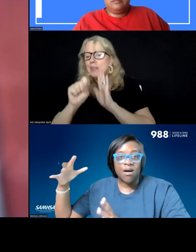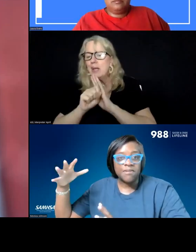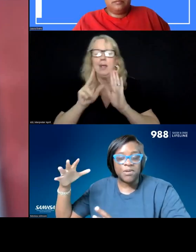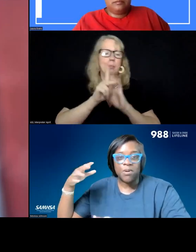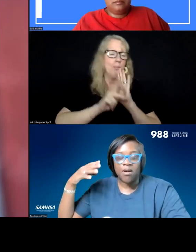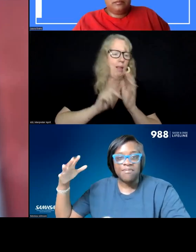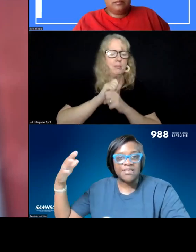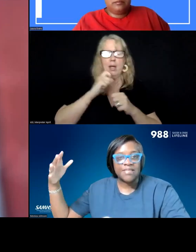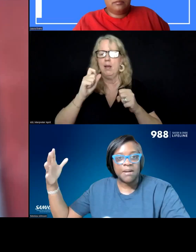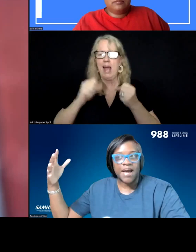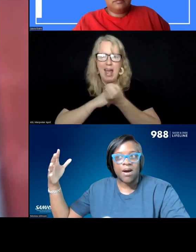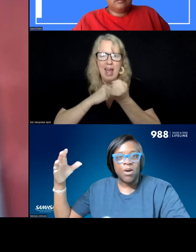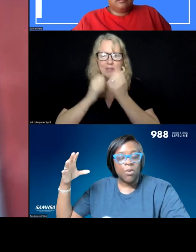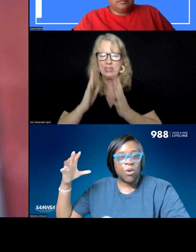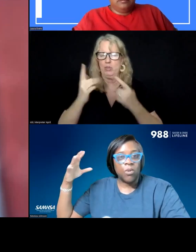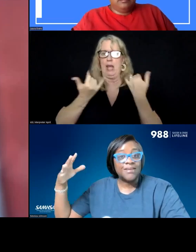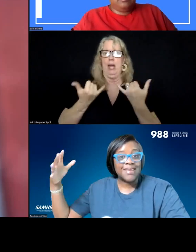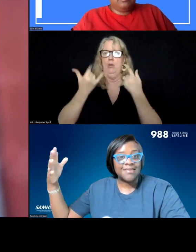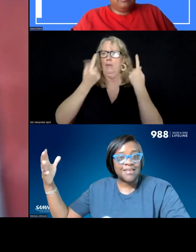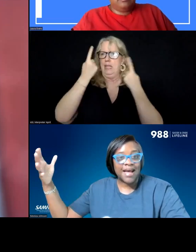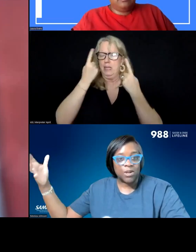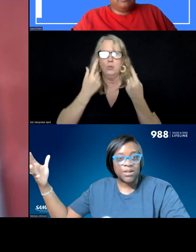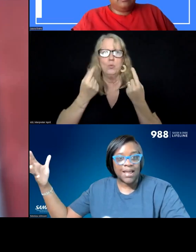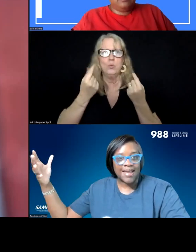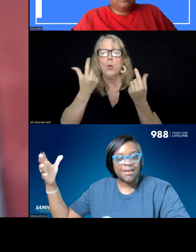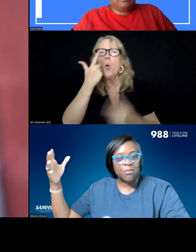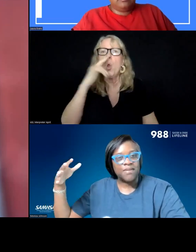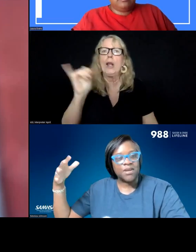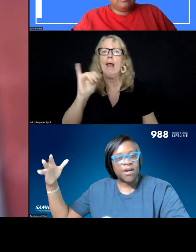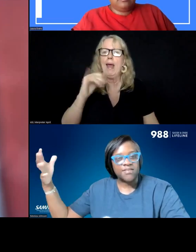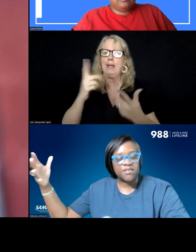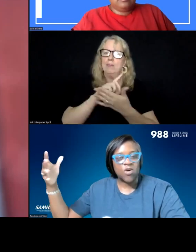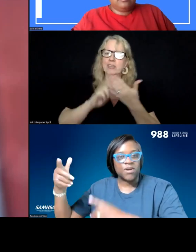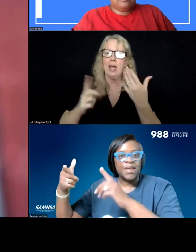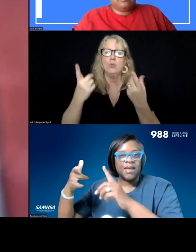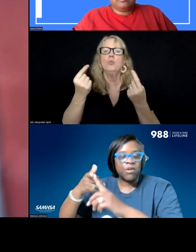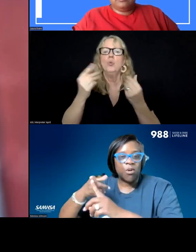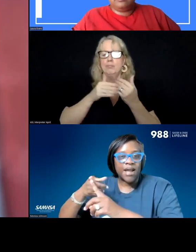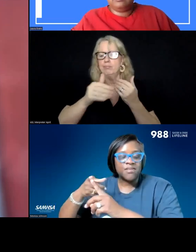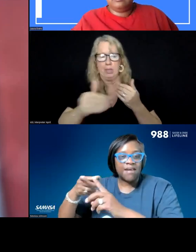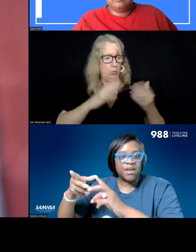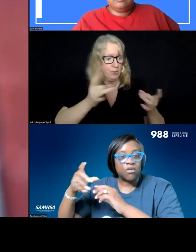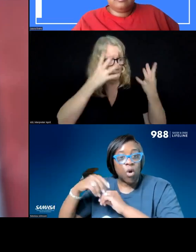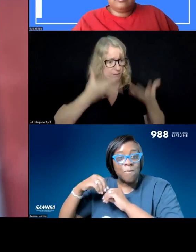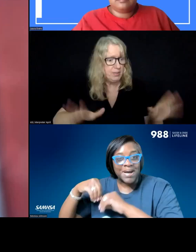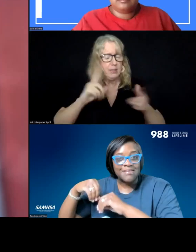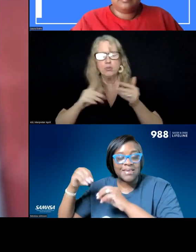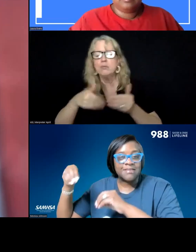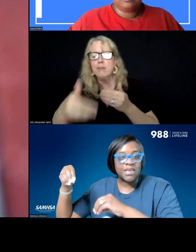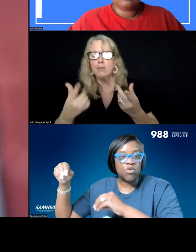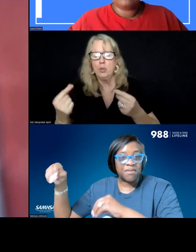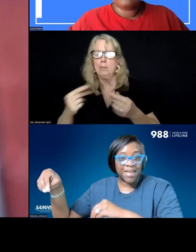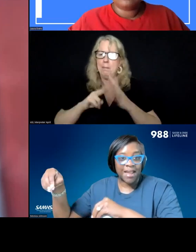advocates, all of you are having to think about, well, what does that design look like when the crisis is over? It requires having a